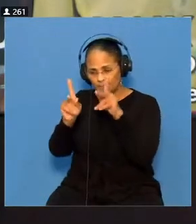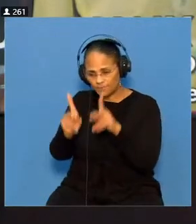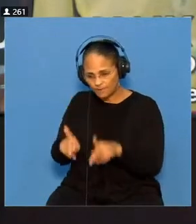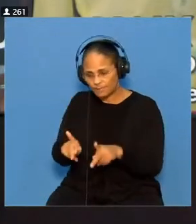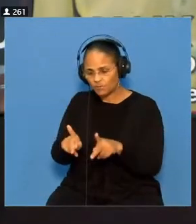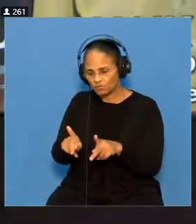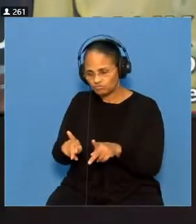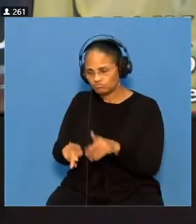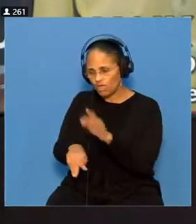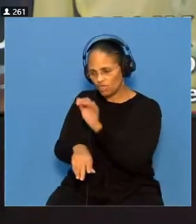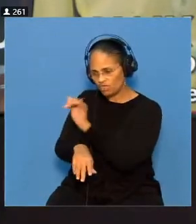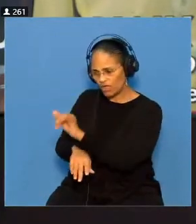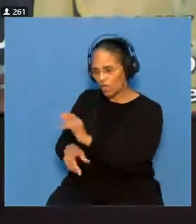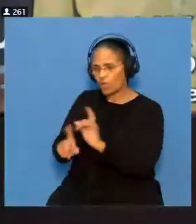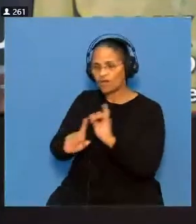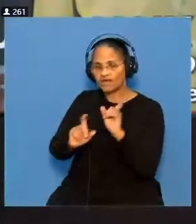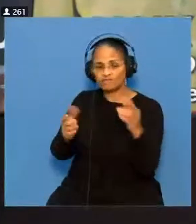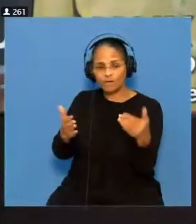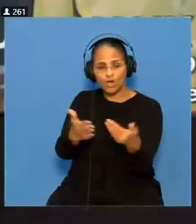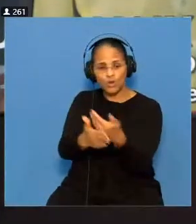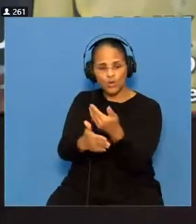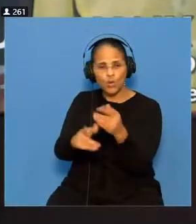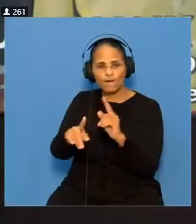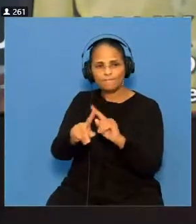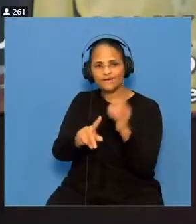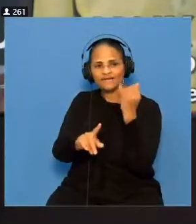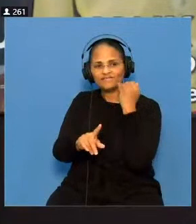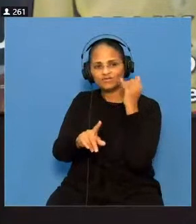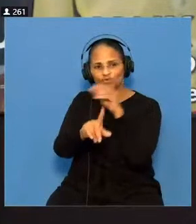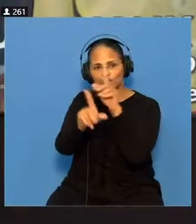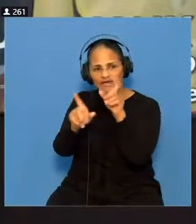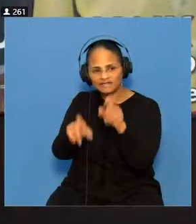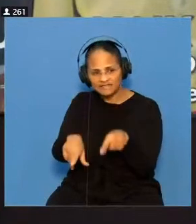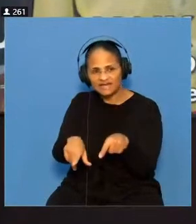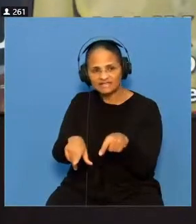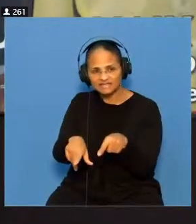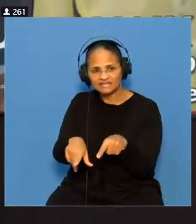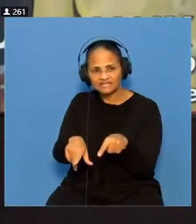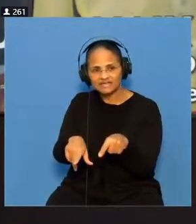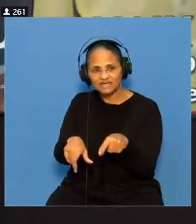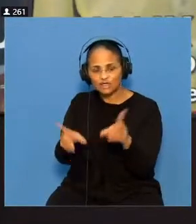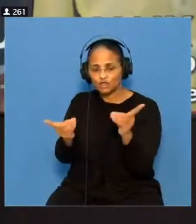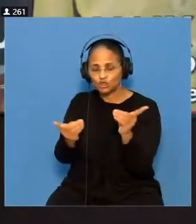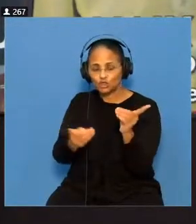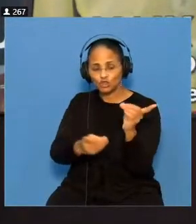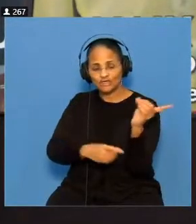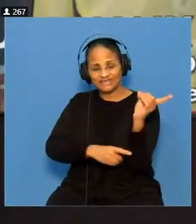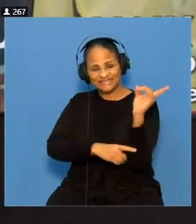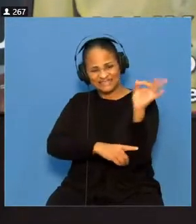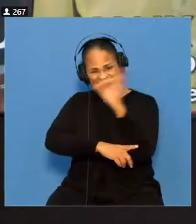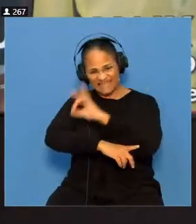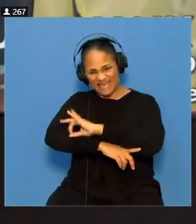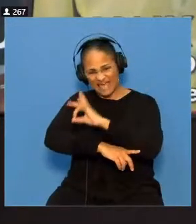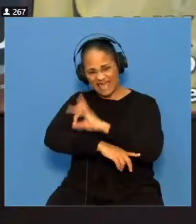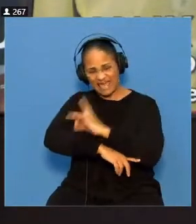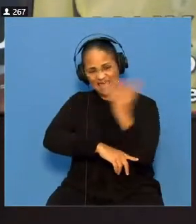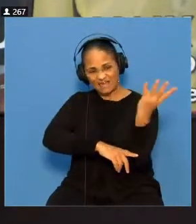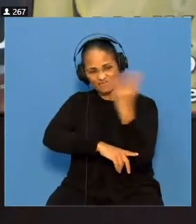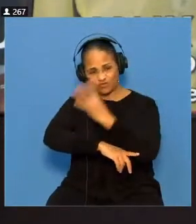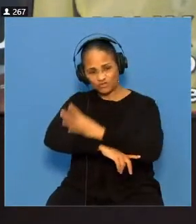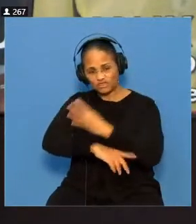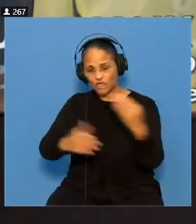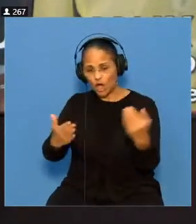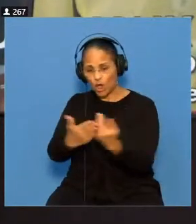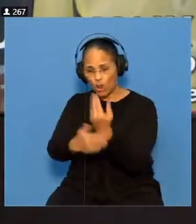persons at the PROTs will just simply give them a new one. But every time you get the test, your day 8 and your day 14, you will receive a